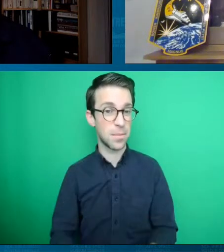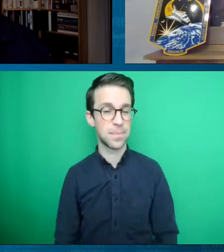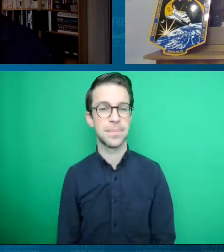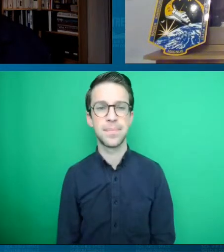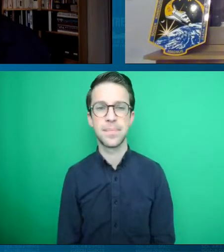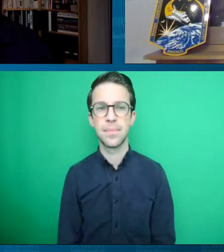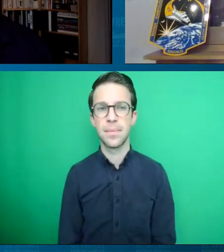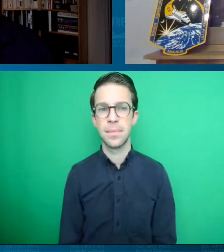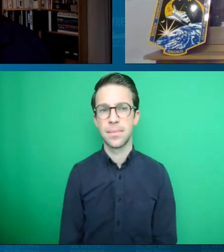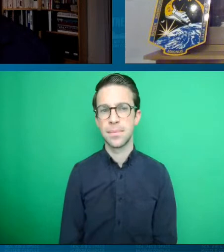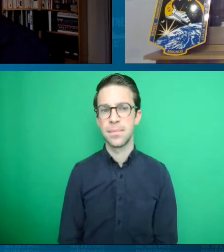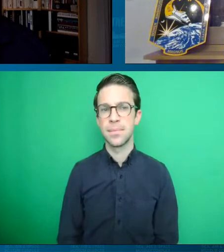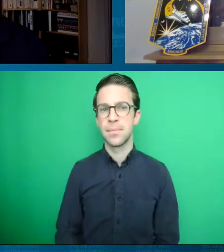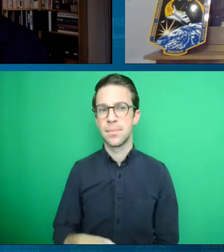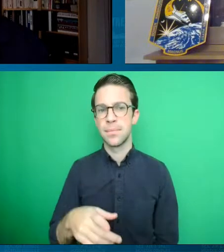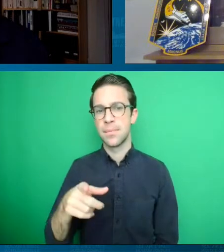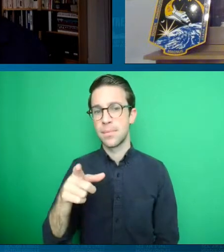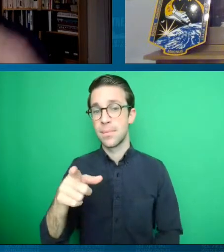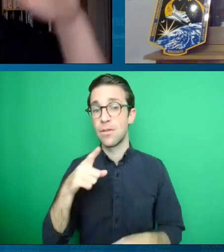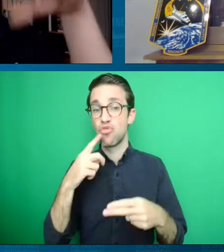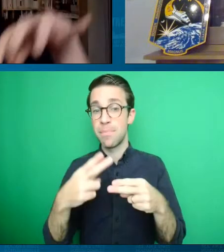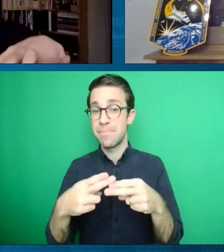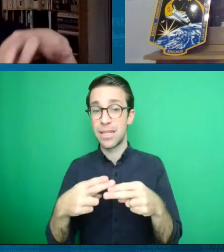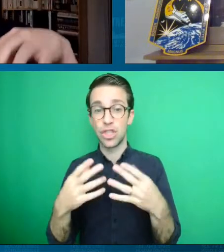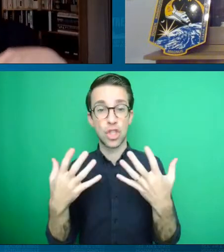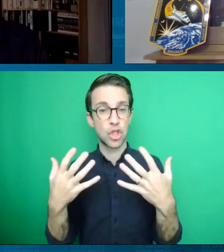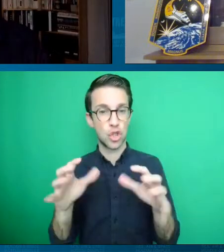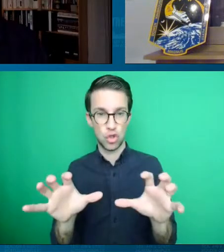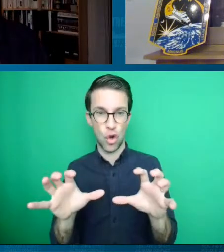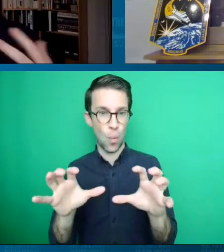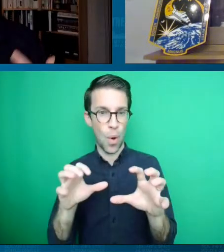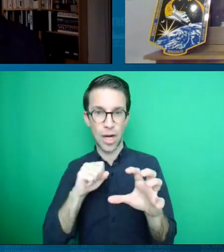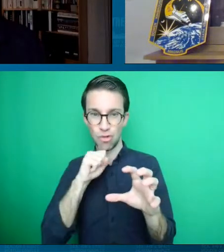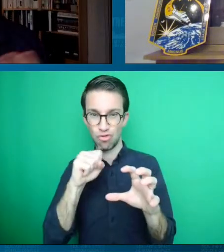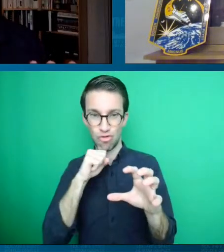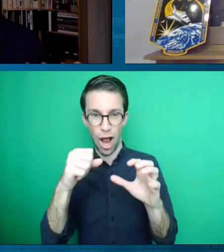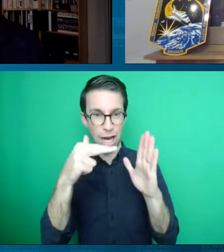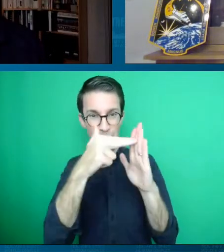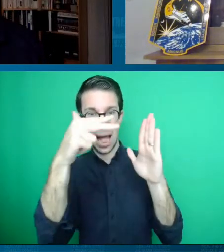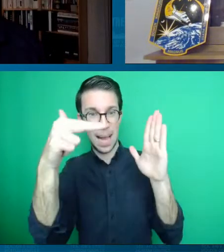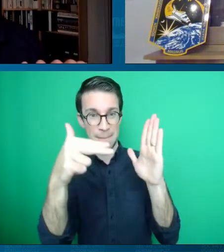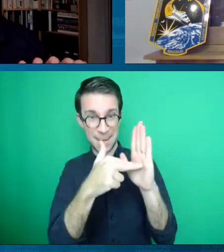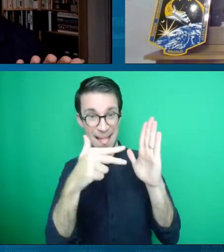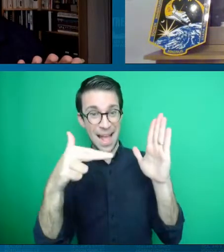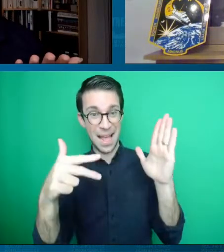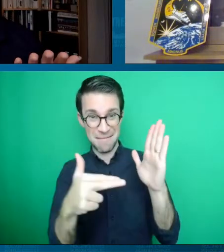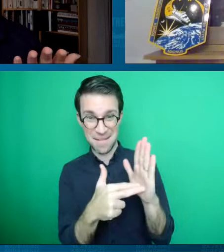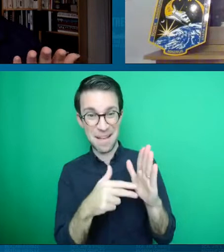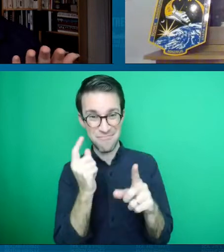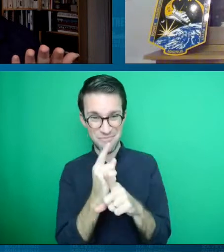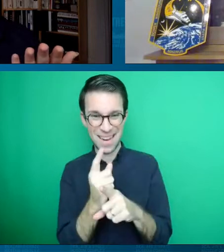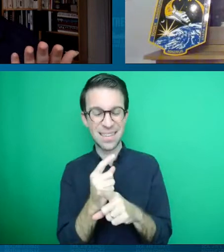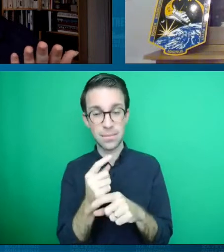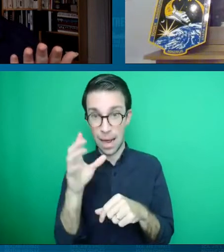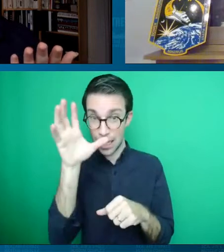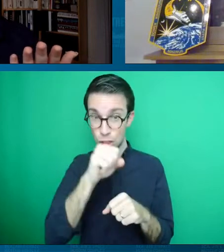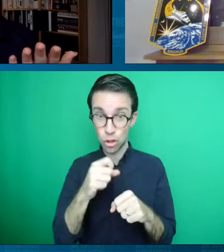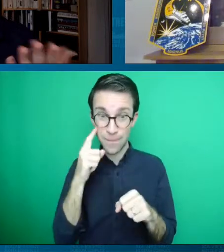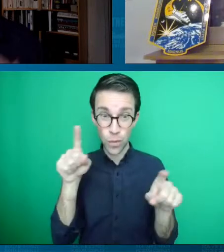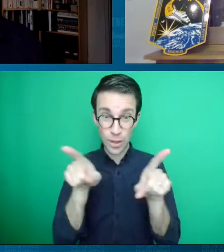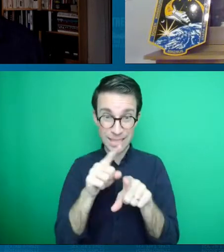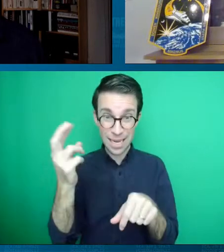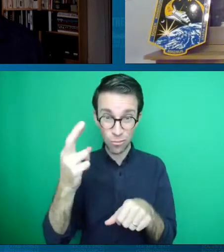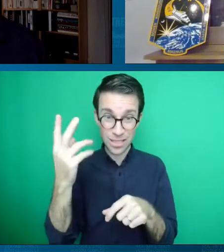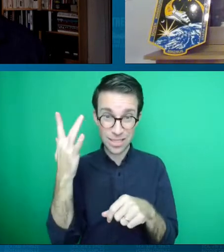mentioned also that you probably wouldn't be wanting to climb rocks like in that picture. Yeah. I would assume probably for the same reason. Yeah,